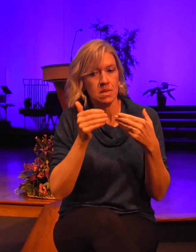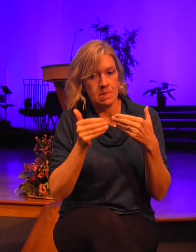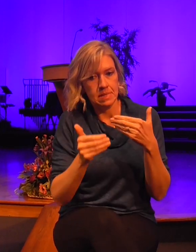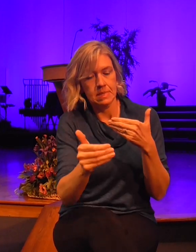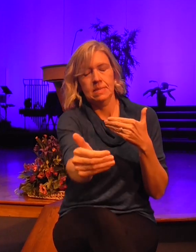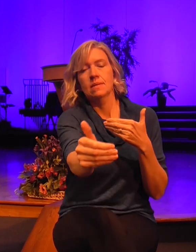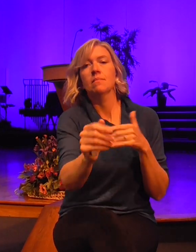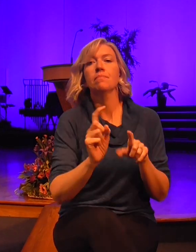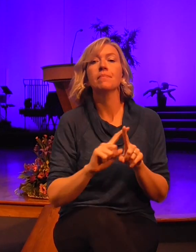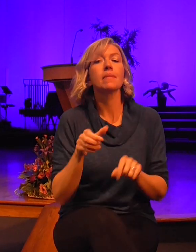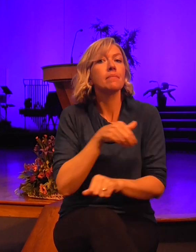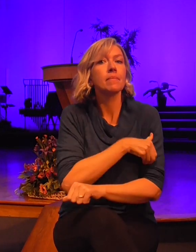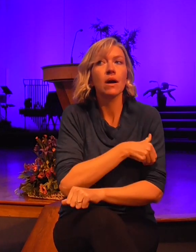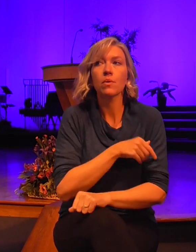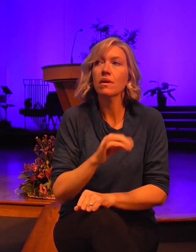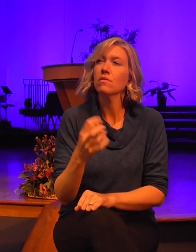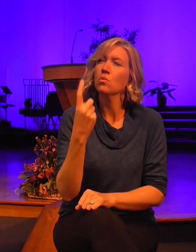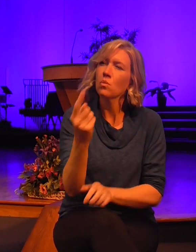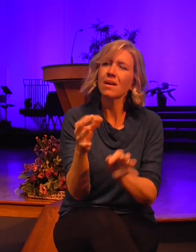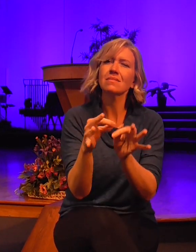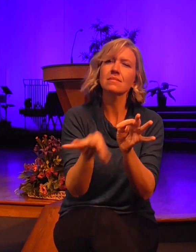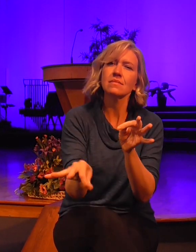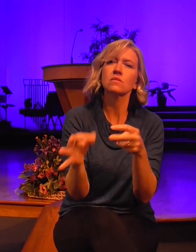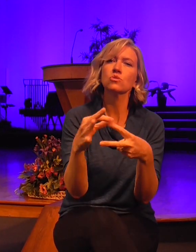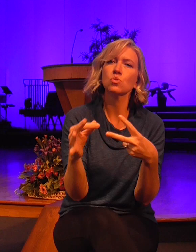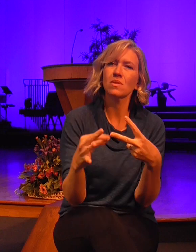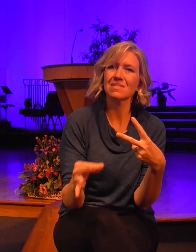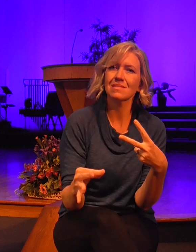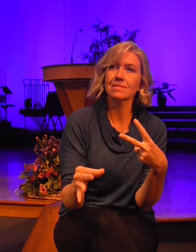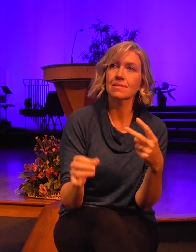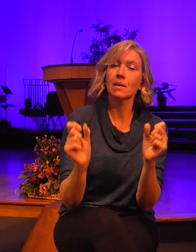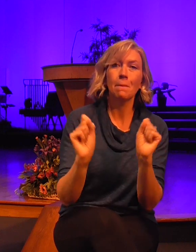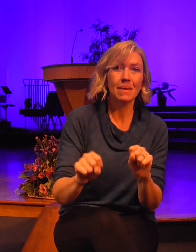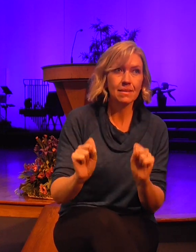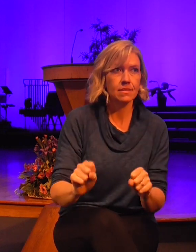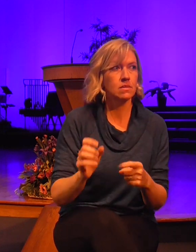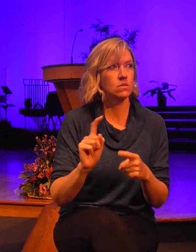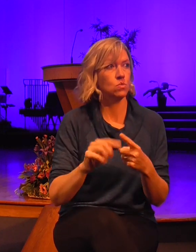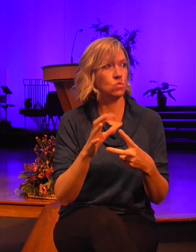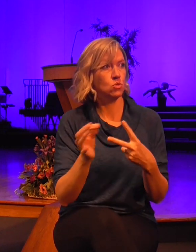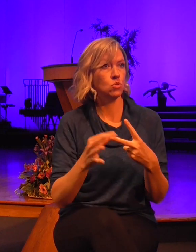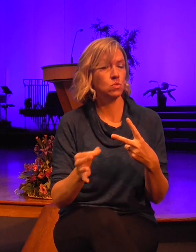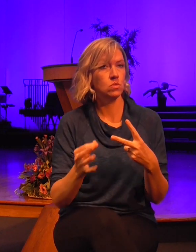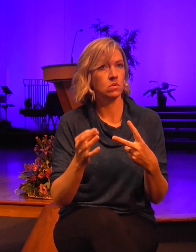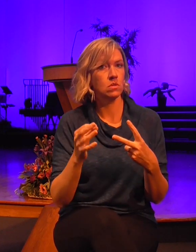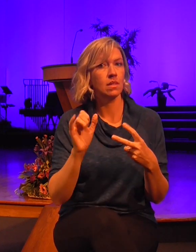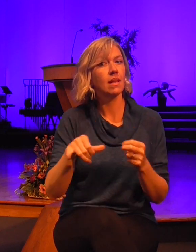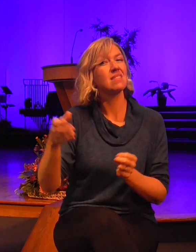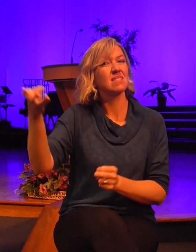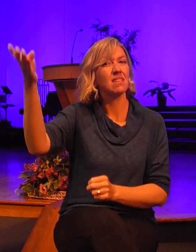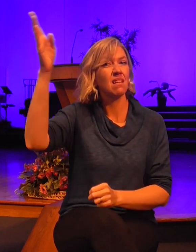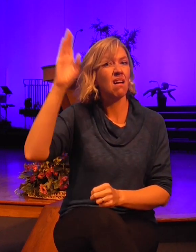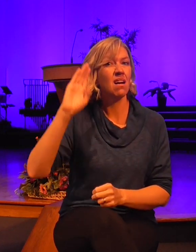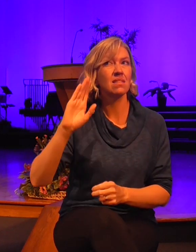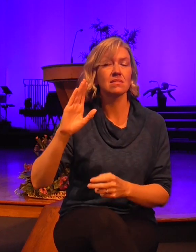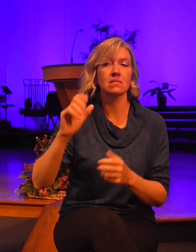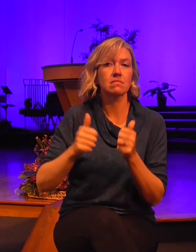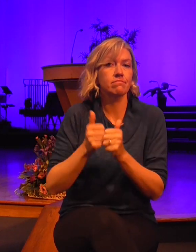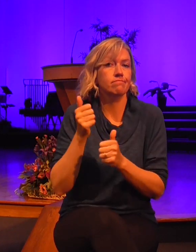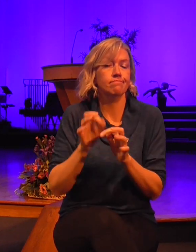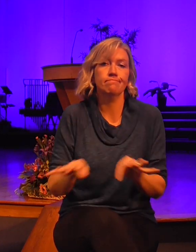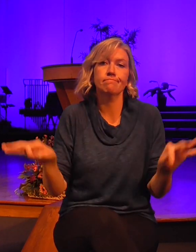that one choice and the ability in each of us to choose our way is God's greatest